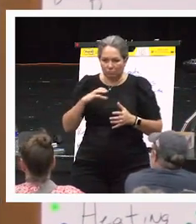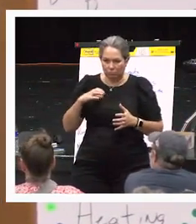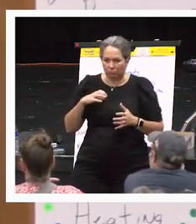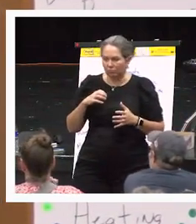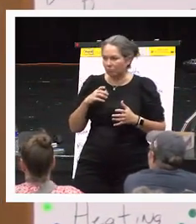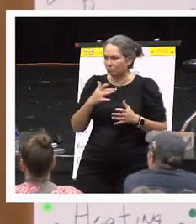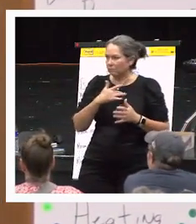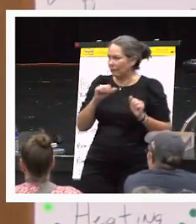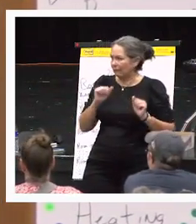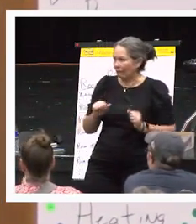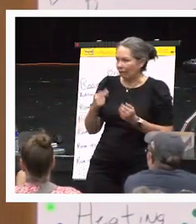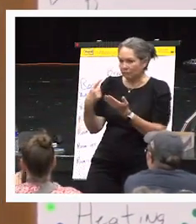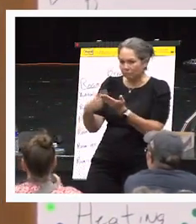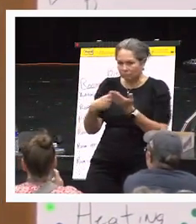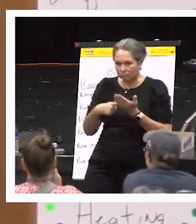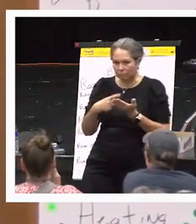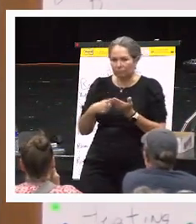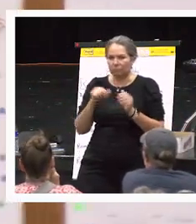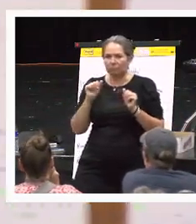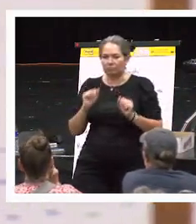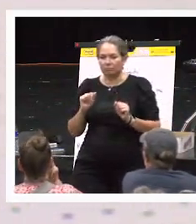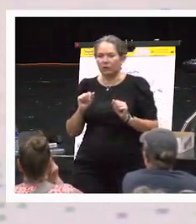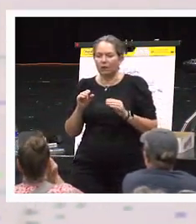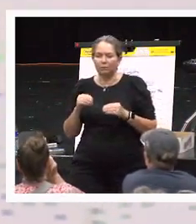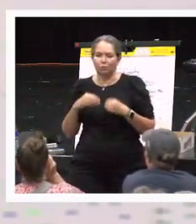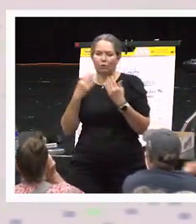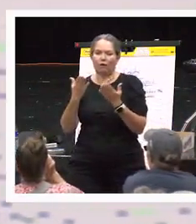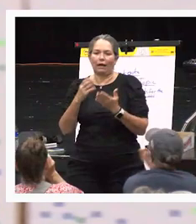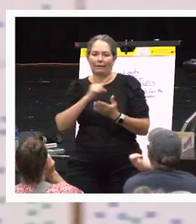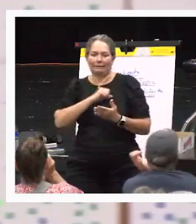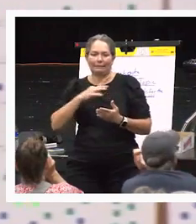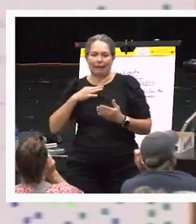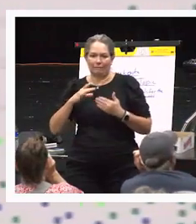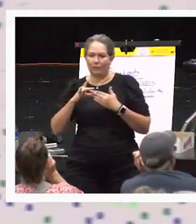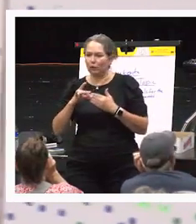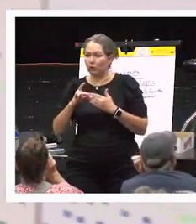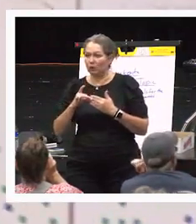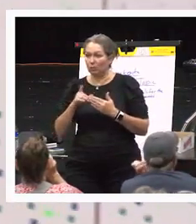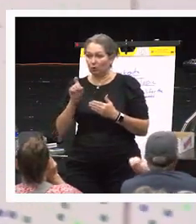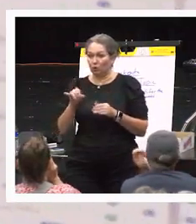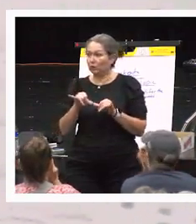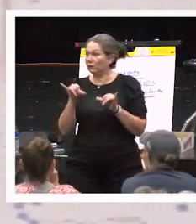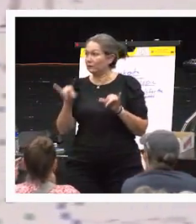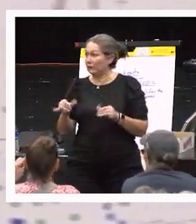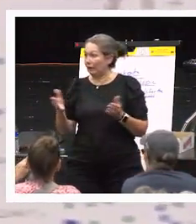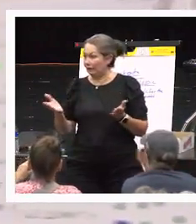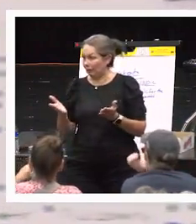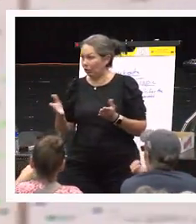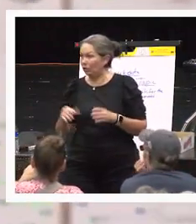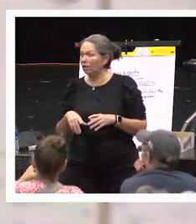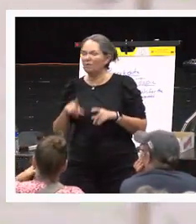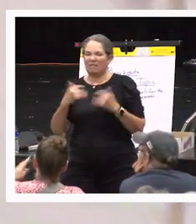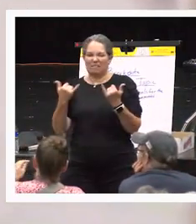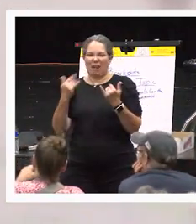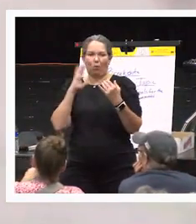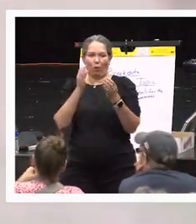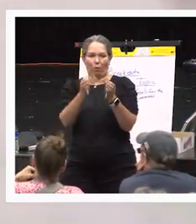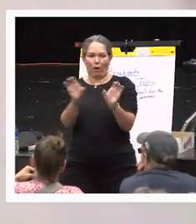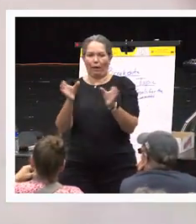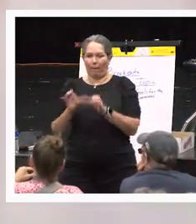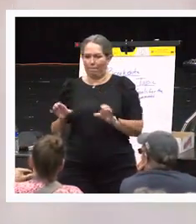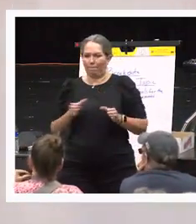support and oversee this work and provide some staff leadership on it should stay here. But we're going to break out into